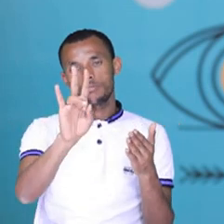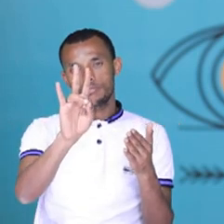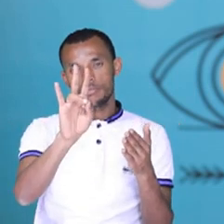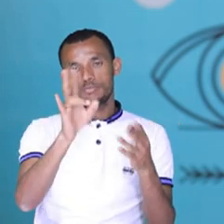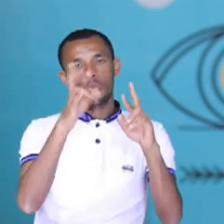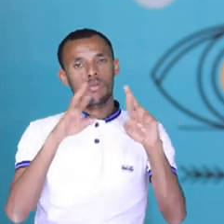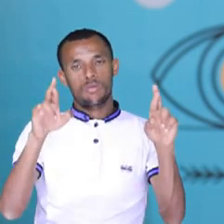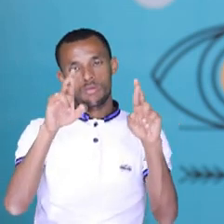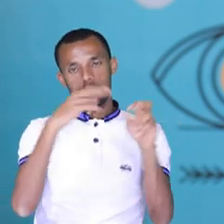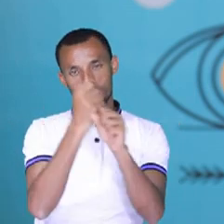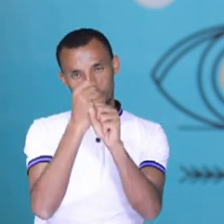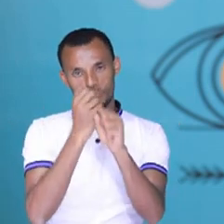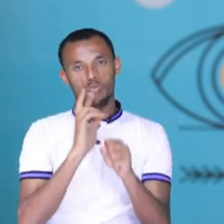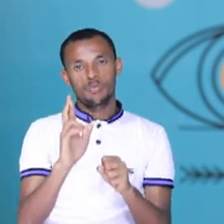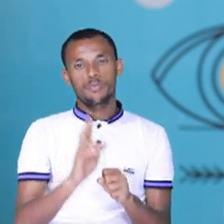not defective, normal.